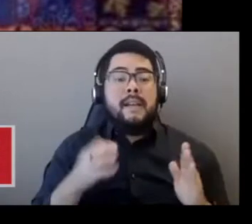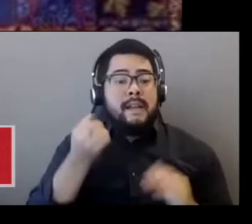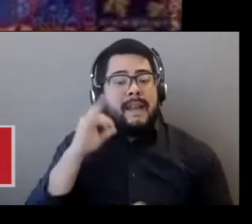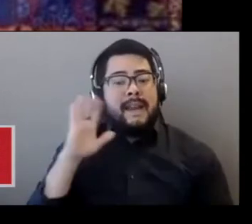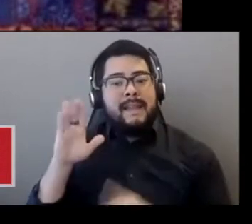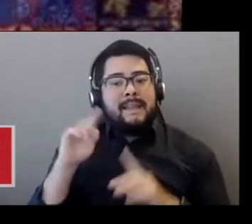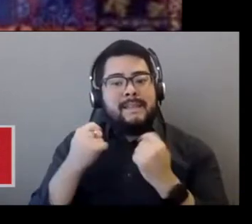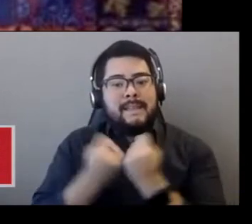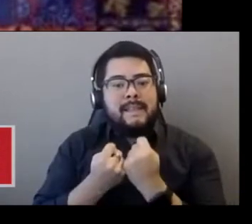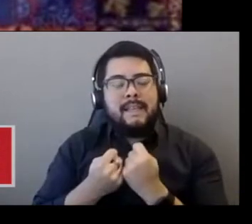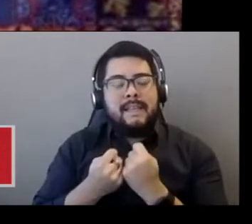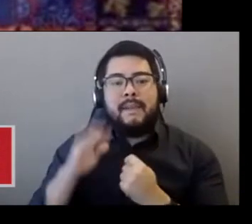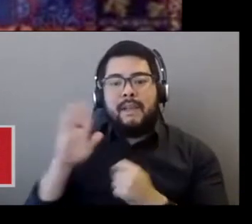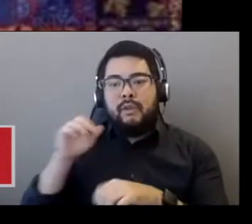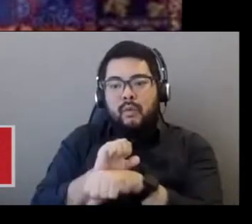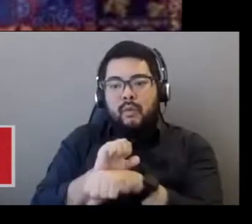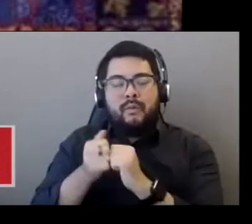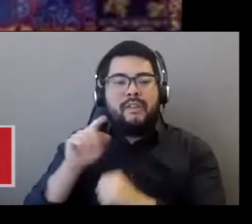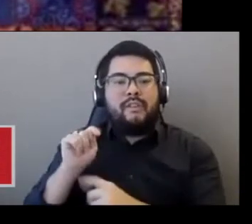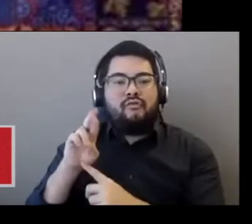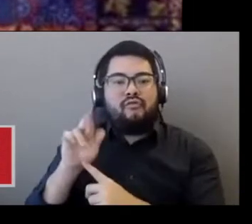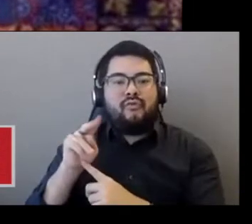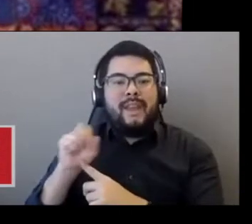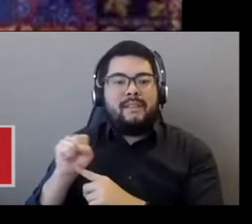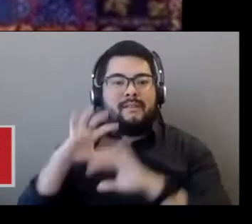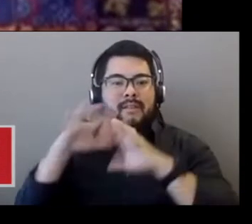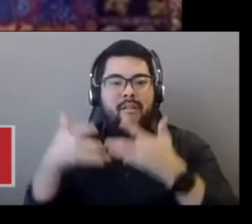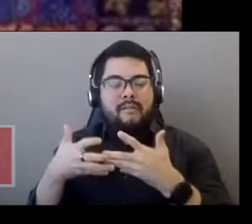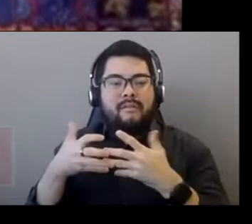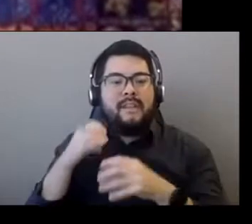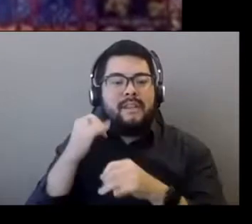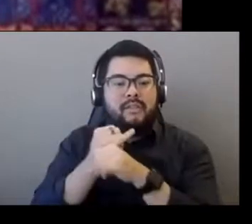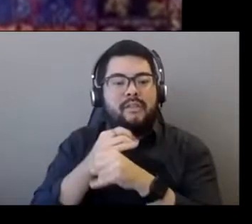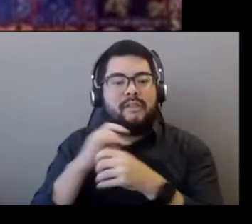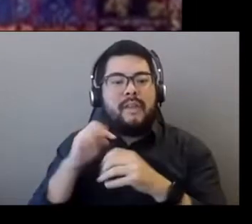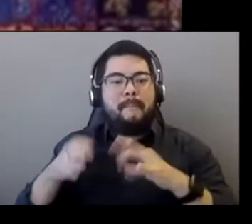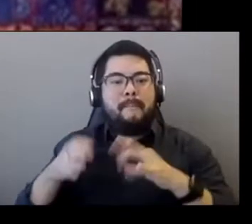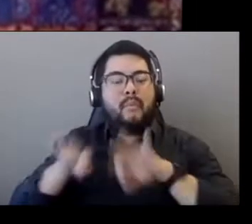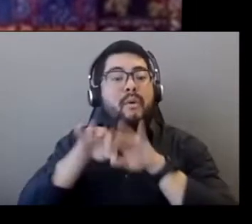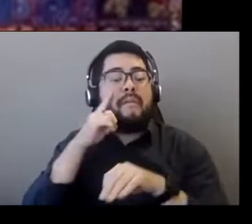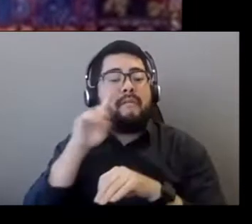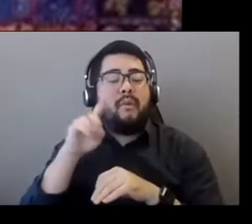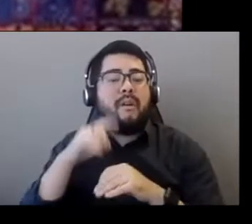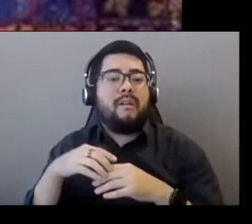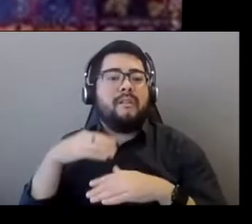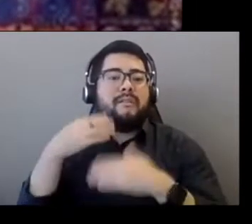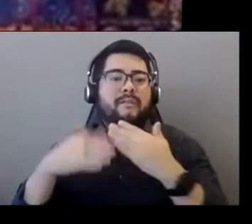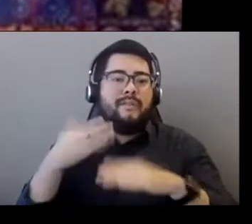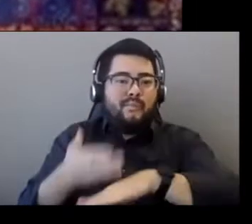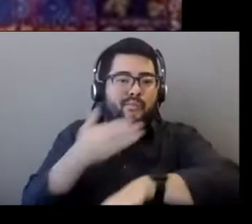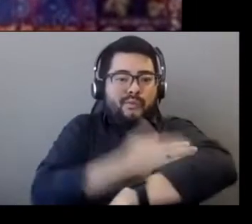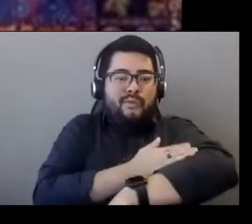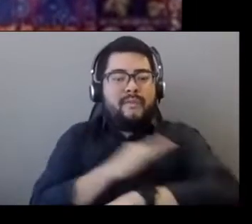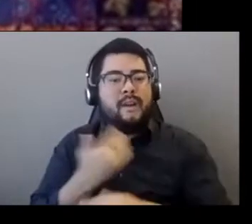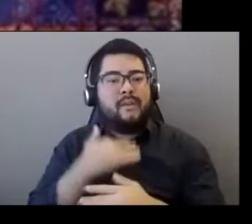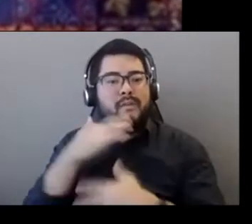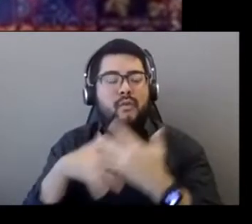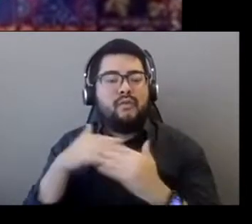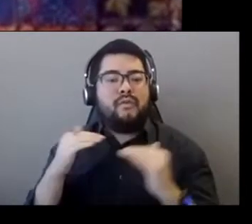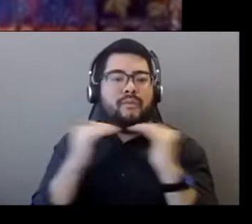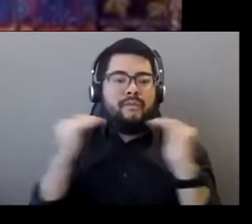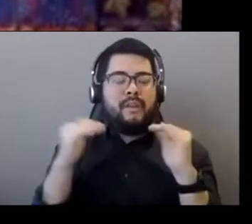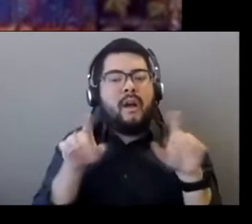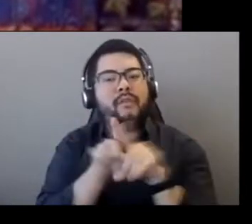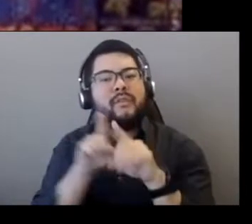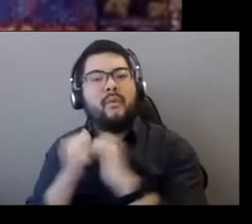Tricontinental Institute reveals why knowledge production matters to social movements, while developing research themes with social movement